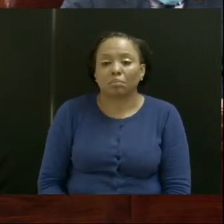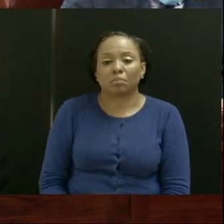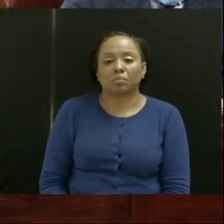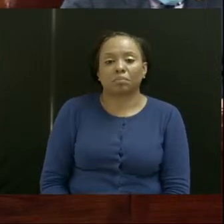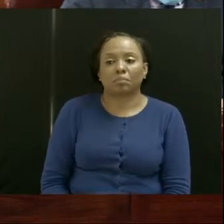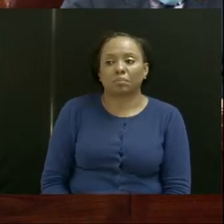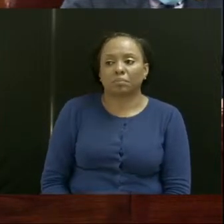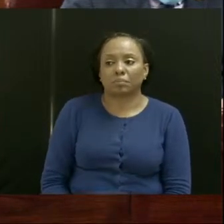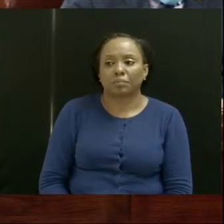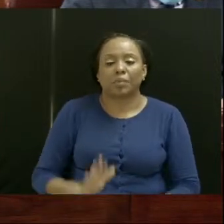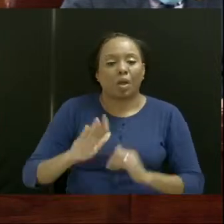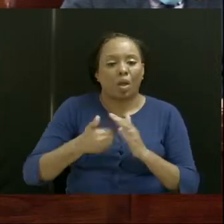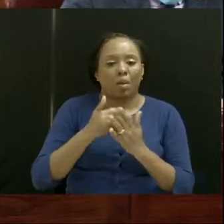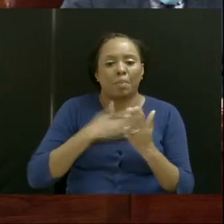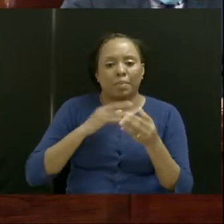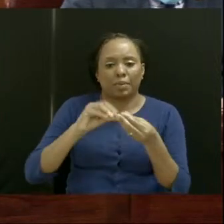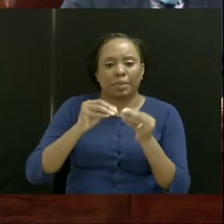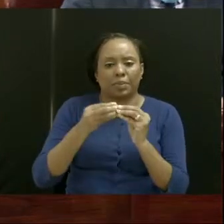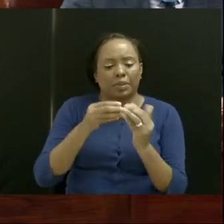to me that we're spending